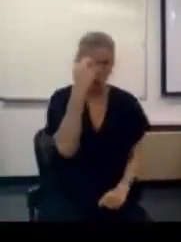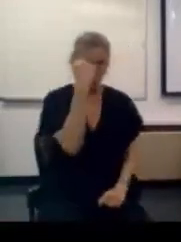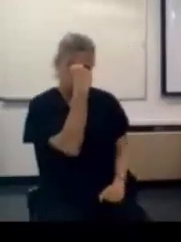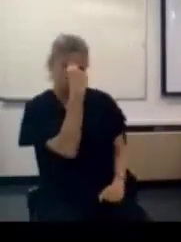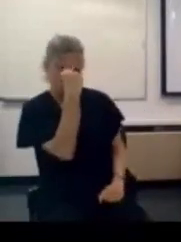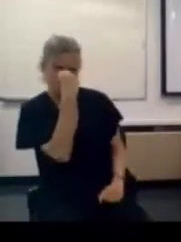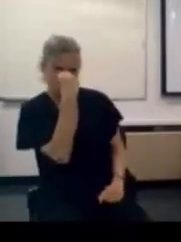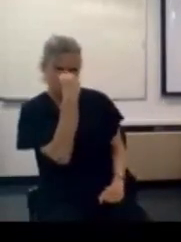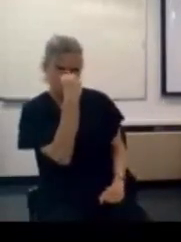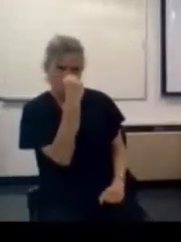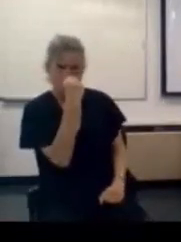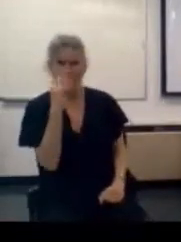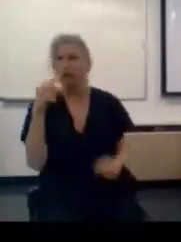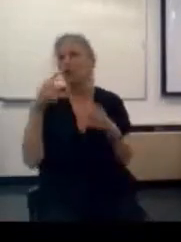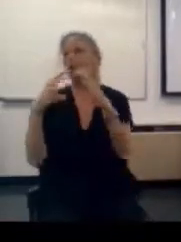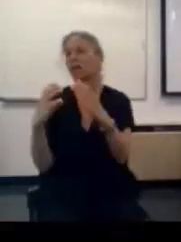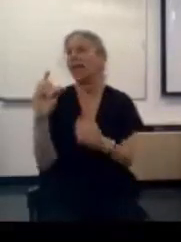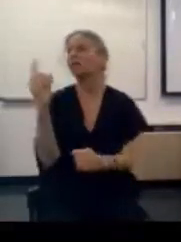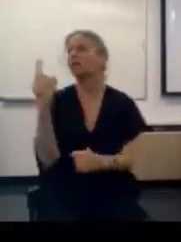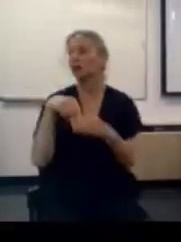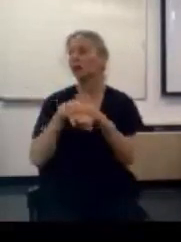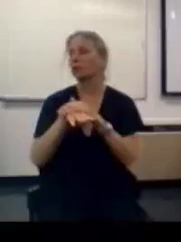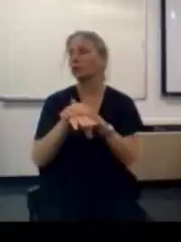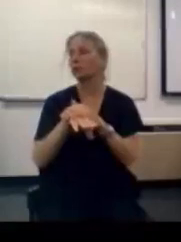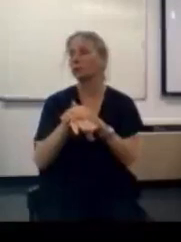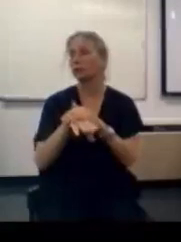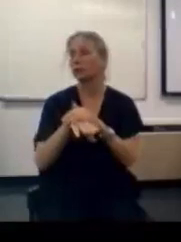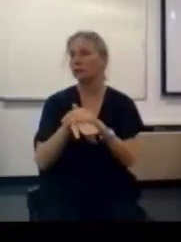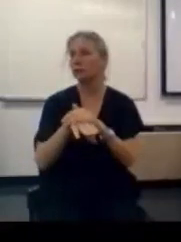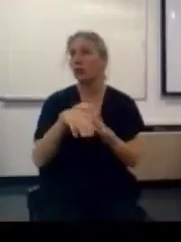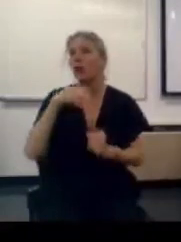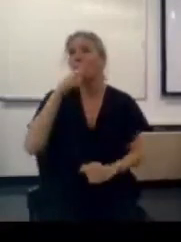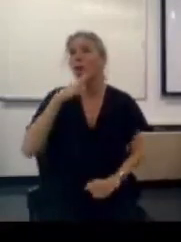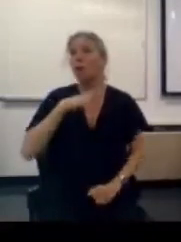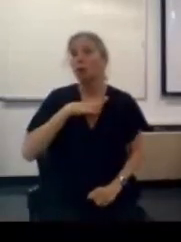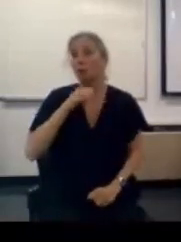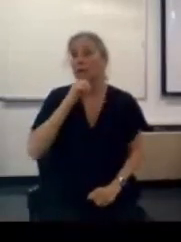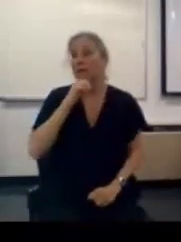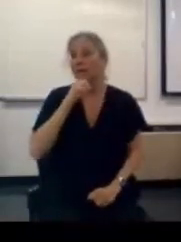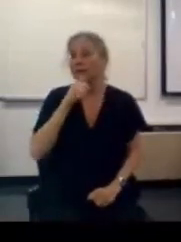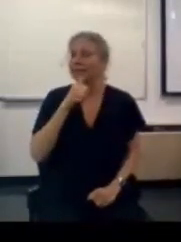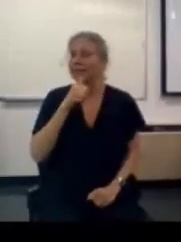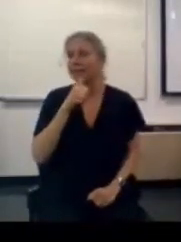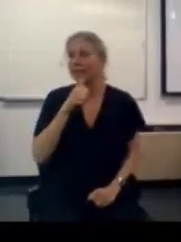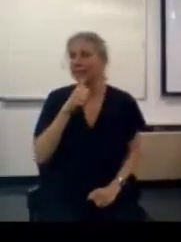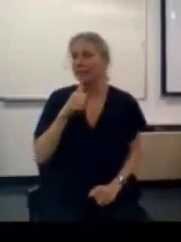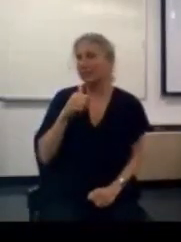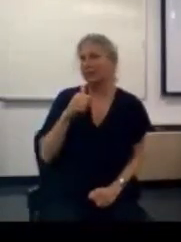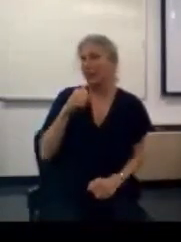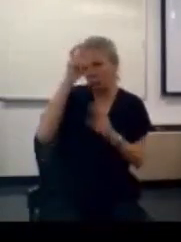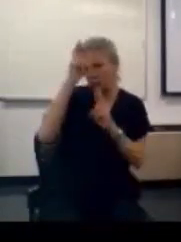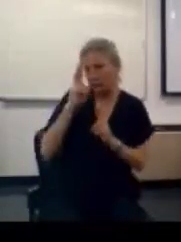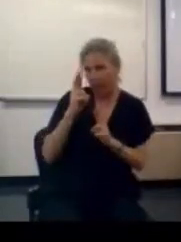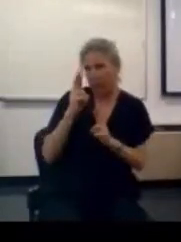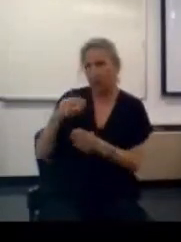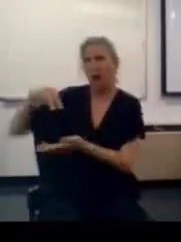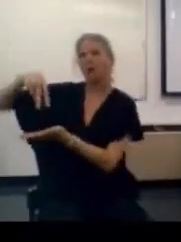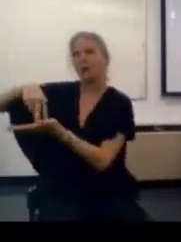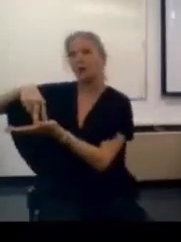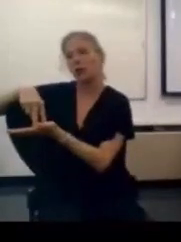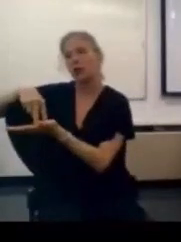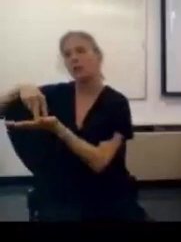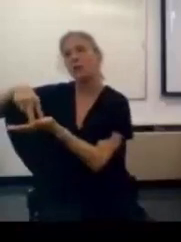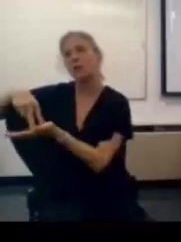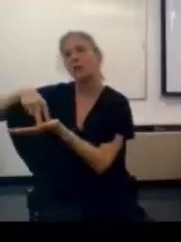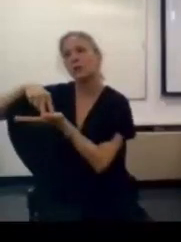for us. And she says, no, it has to be the first class. So I guess because she didn't appreciate my self-advocacy, she